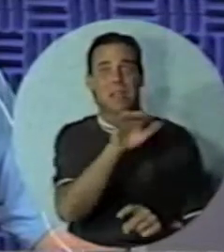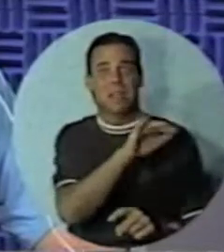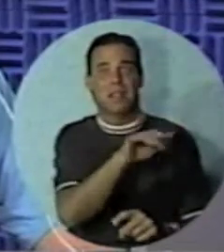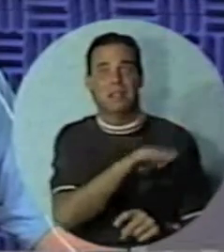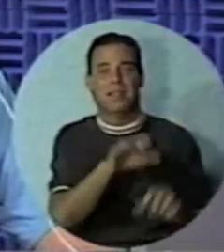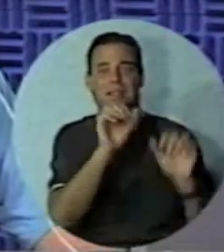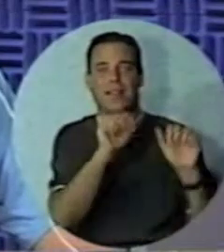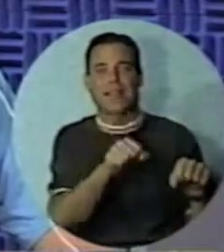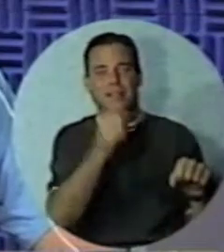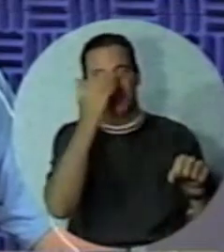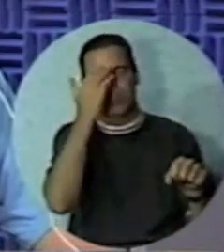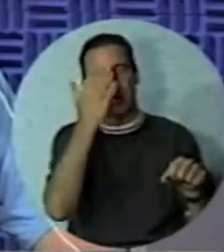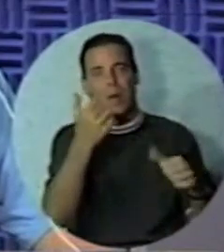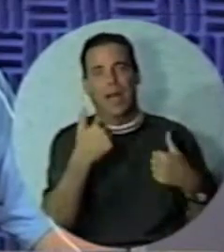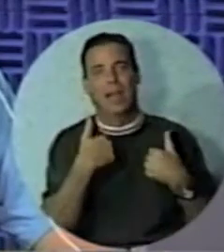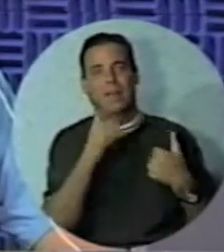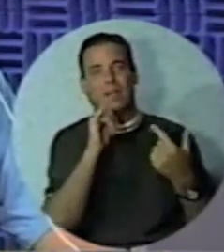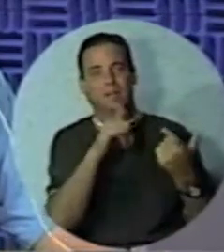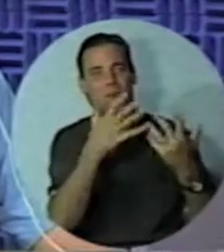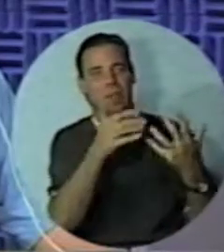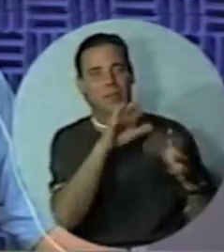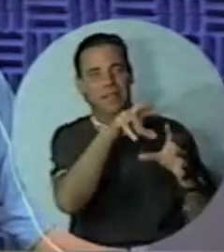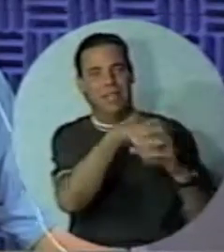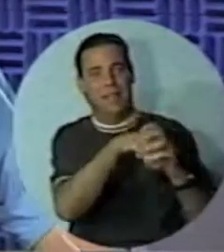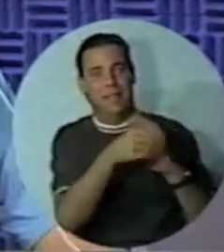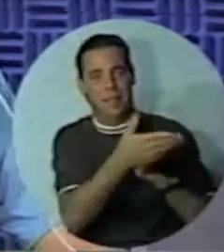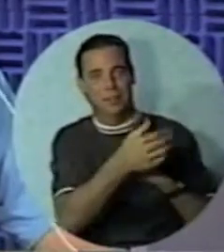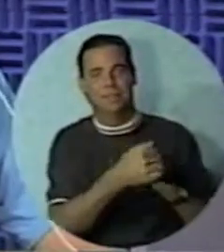can always, you can have those letters already in there.